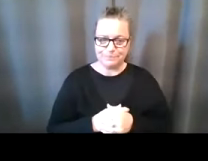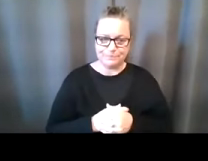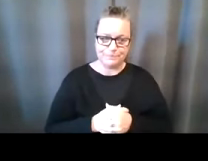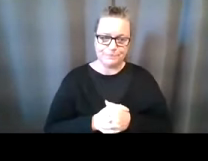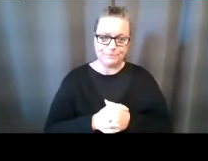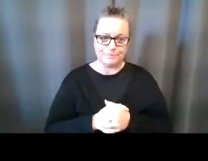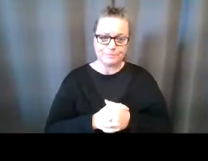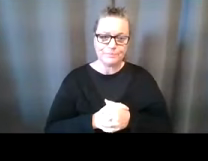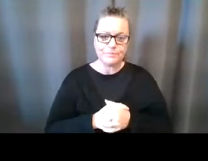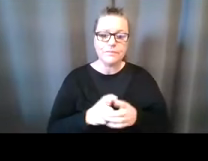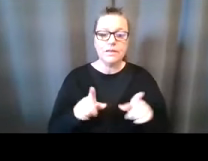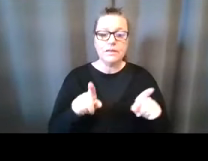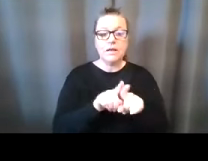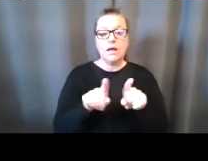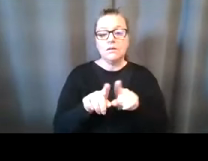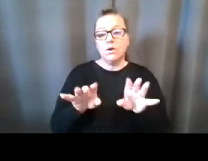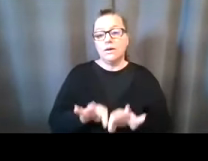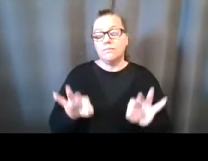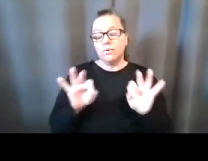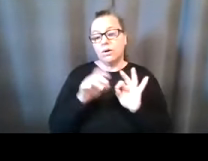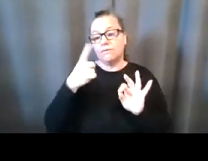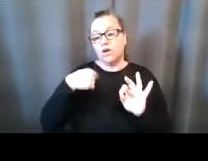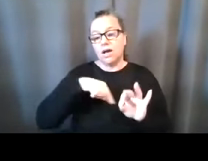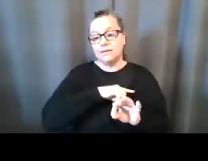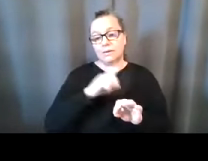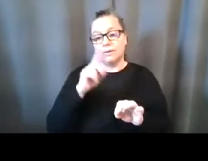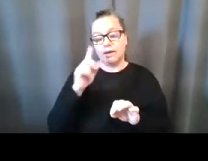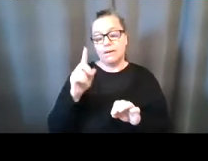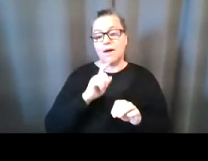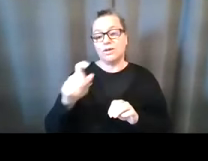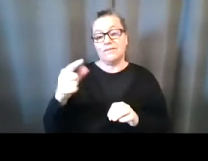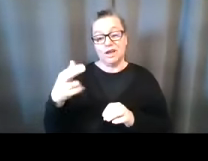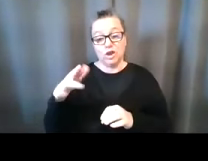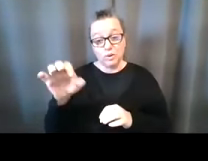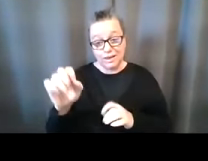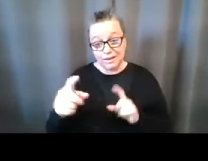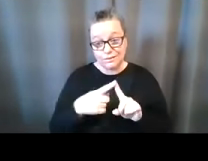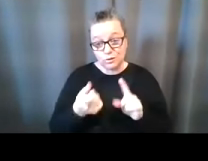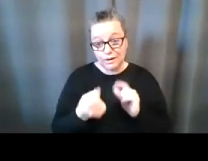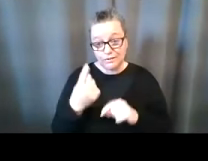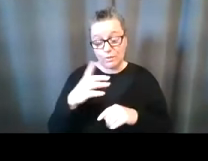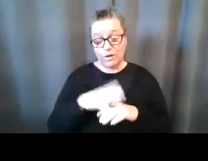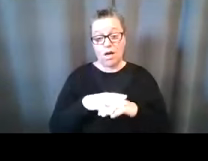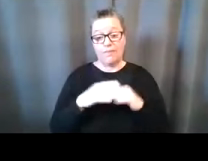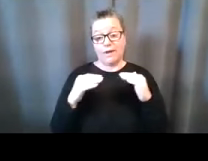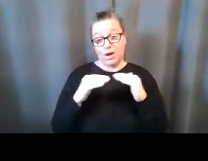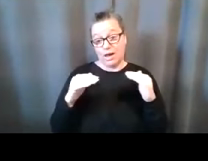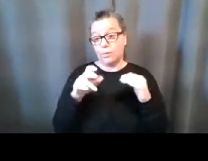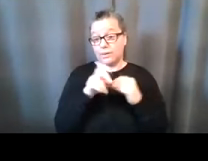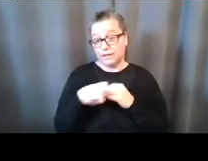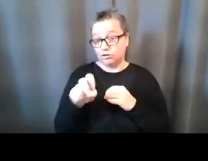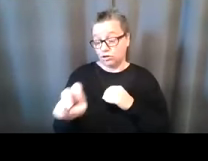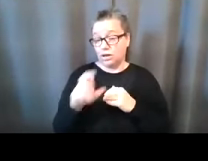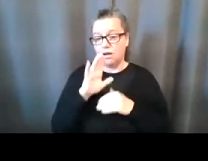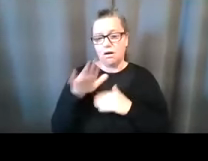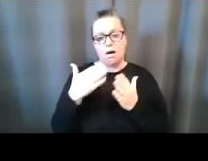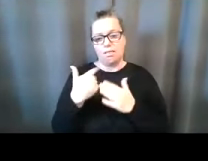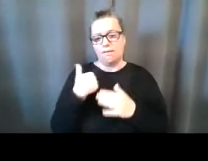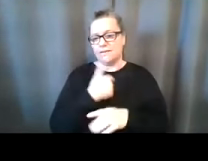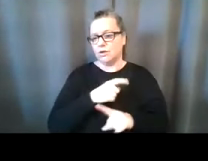I think it's also important for us to be thinking about extending grace to everybody on their equity journey. We're all in different places